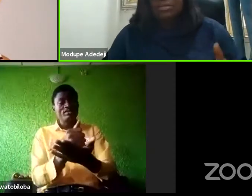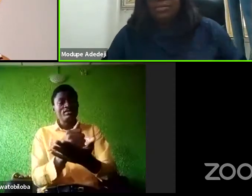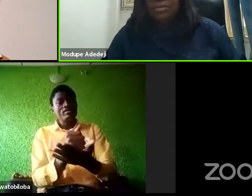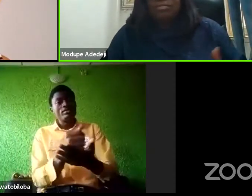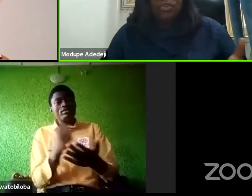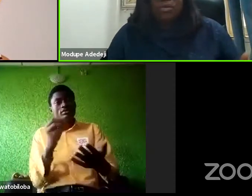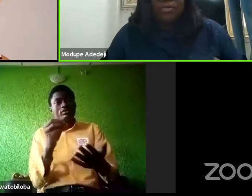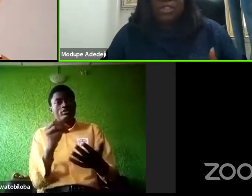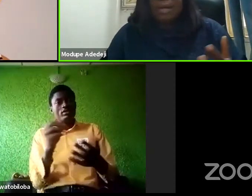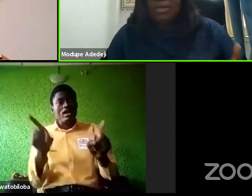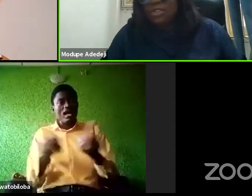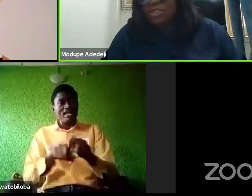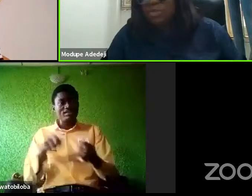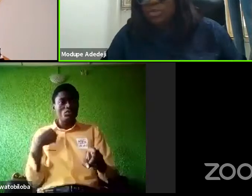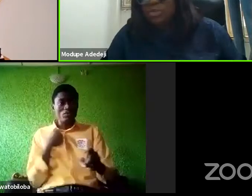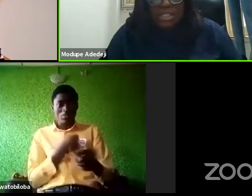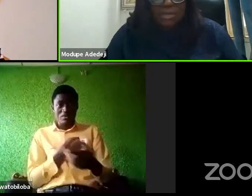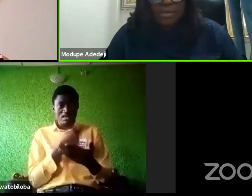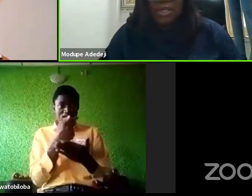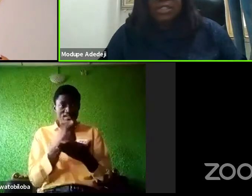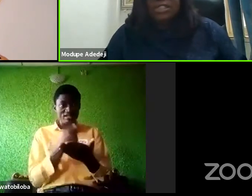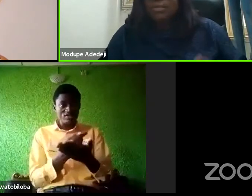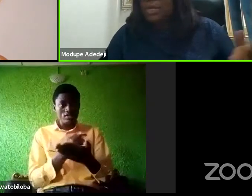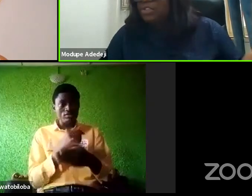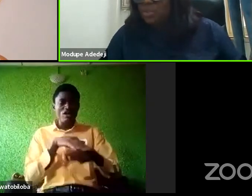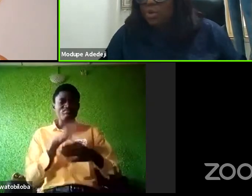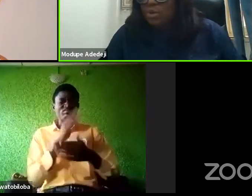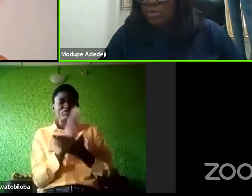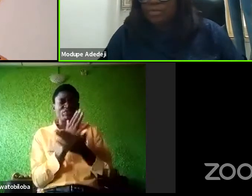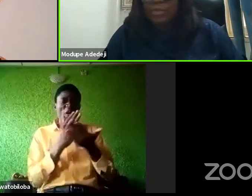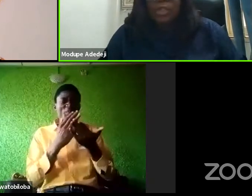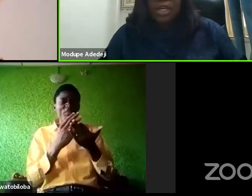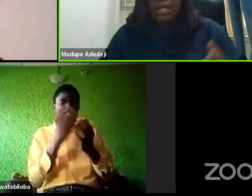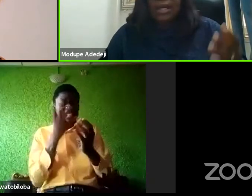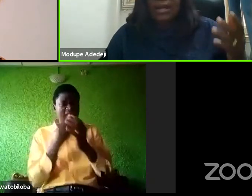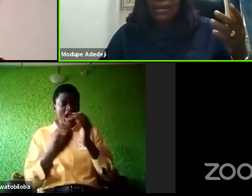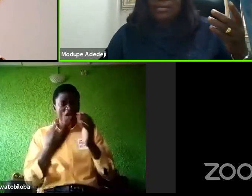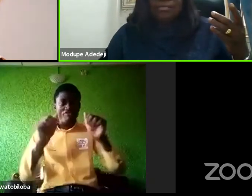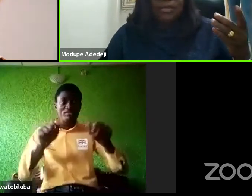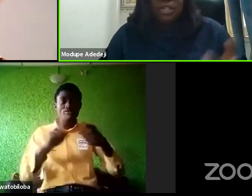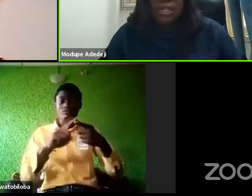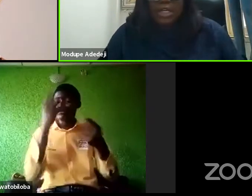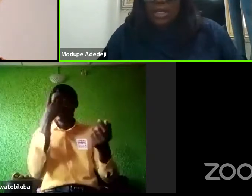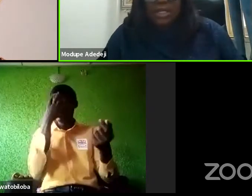about some inability to sleep, depression,